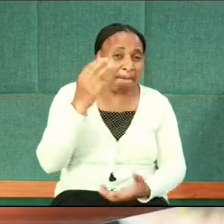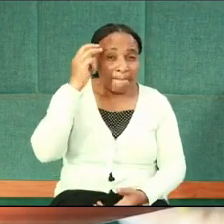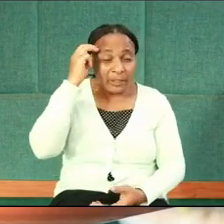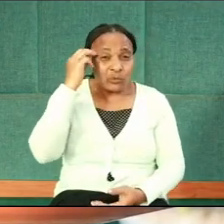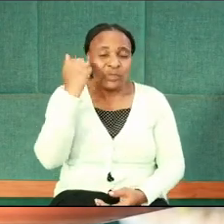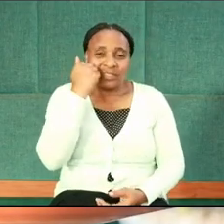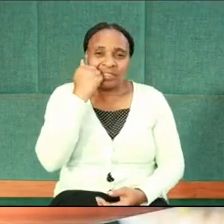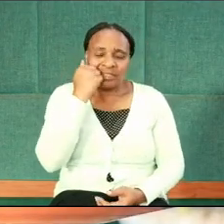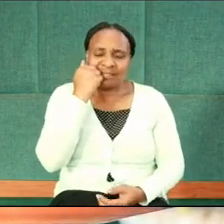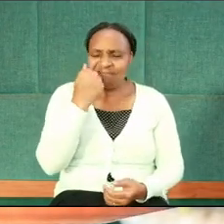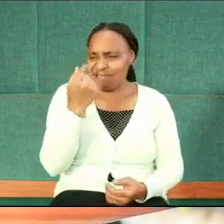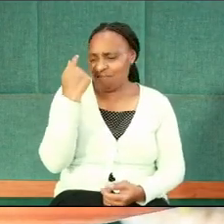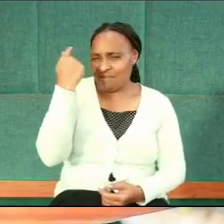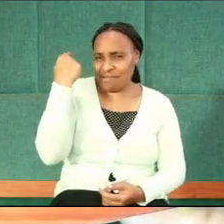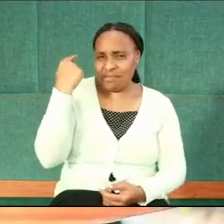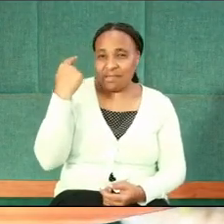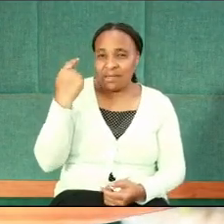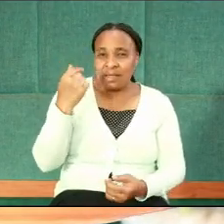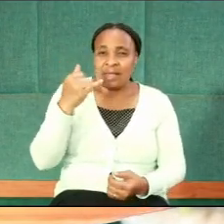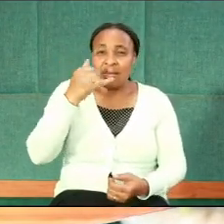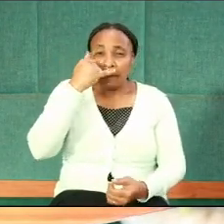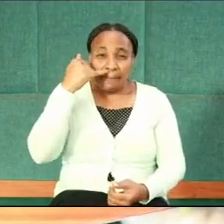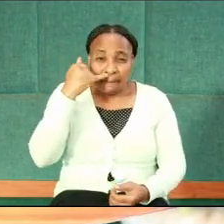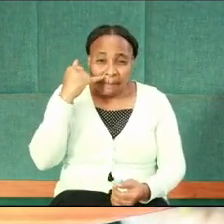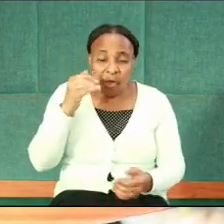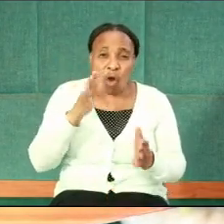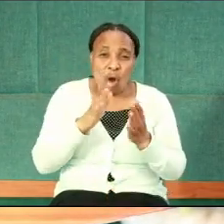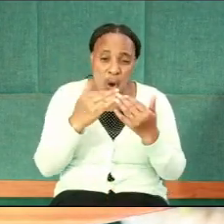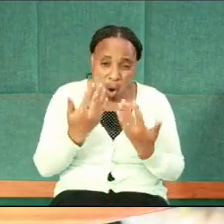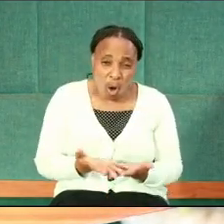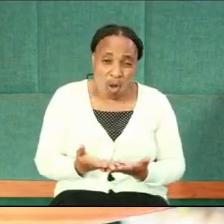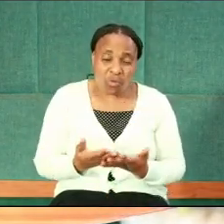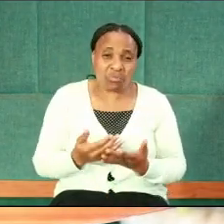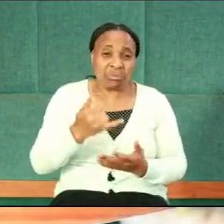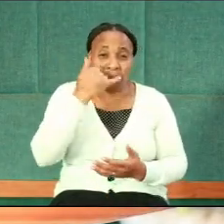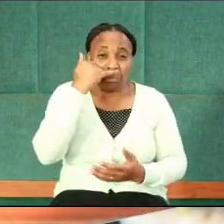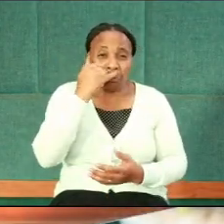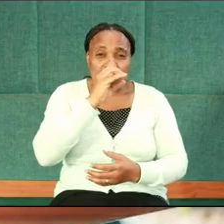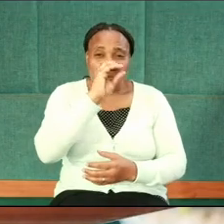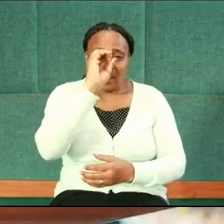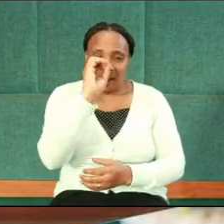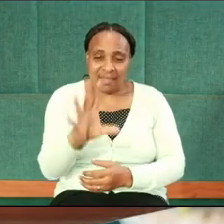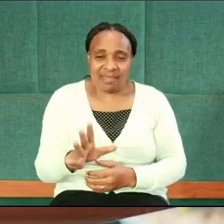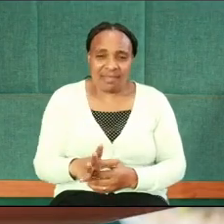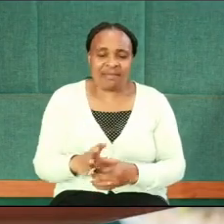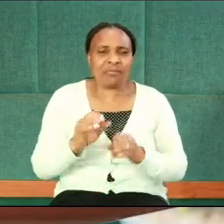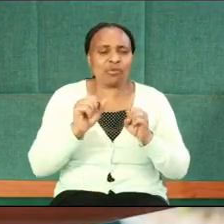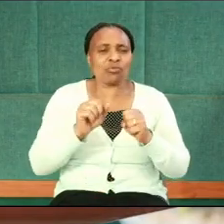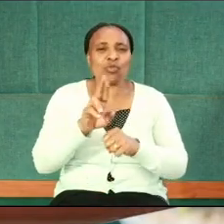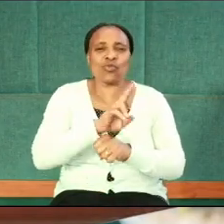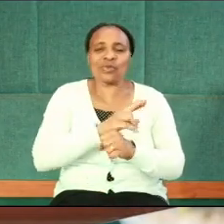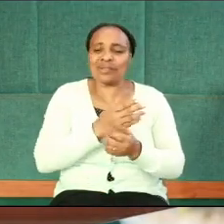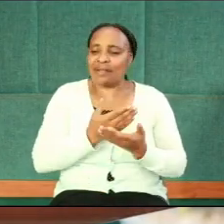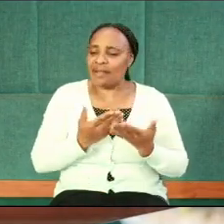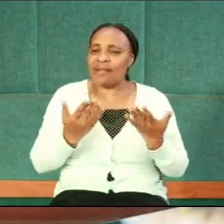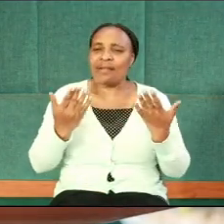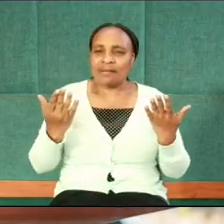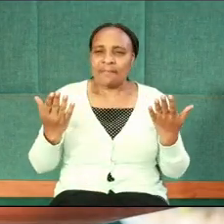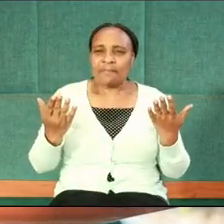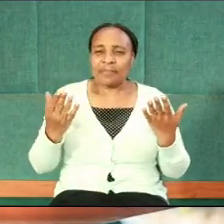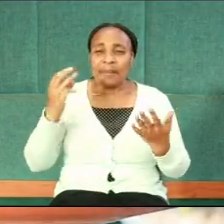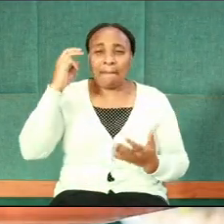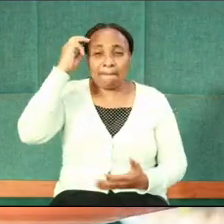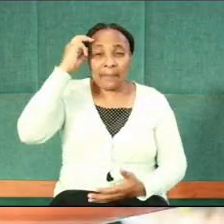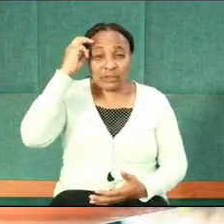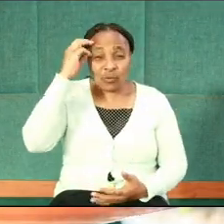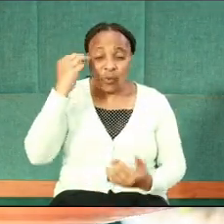the other day, that substance use or misuse can induce any of the mental